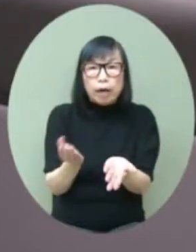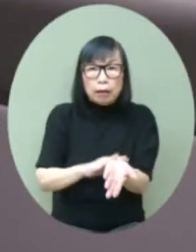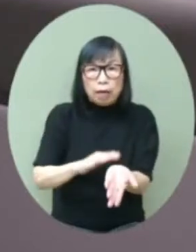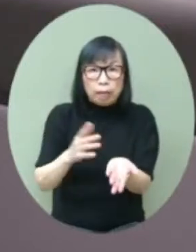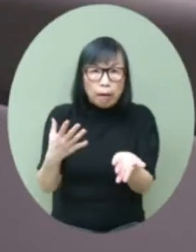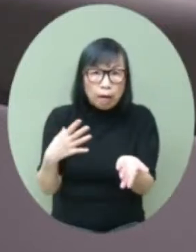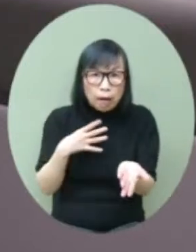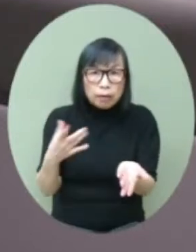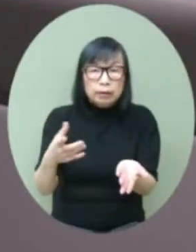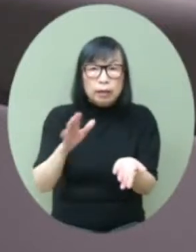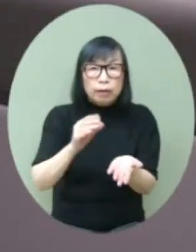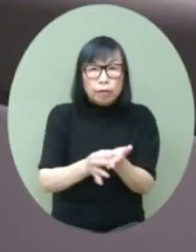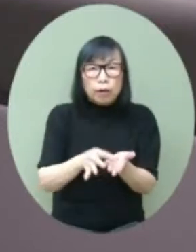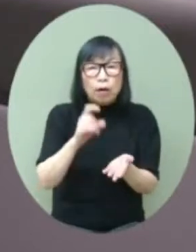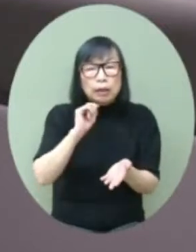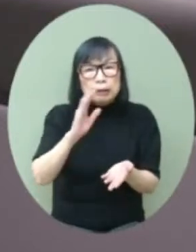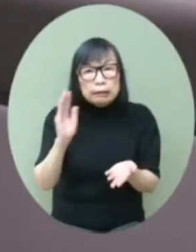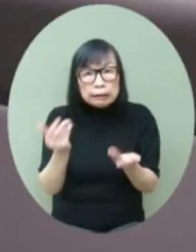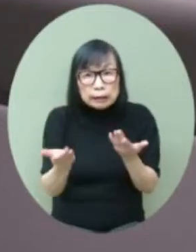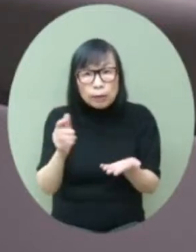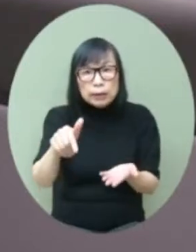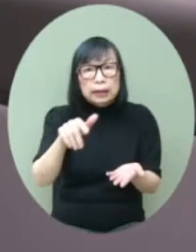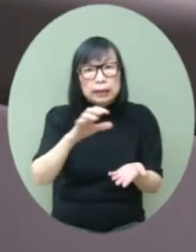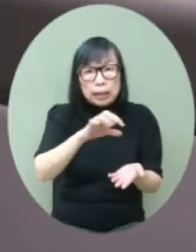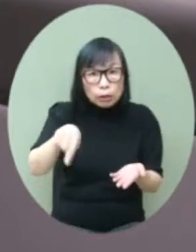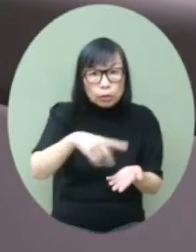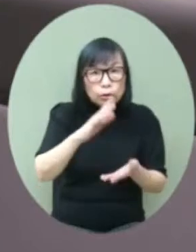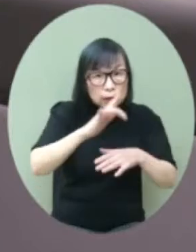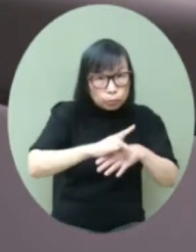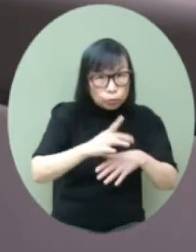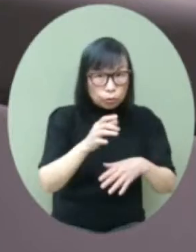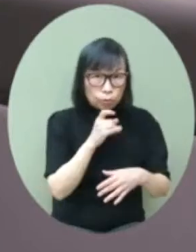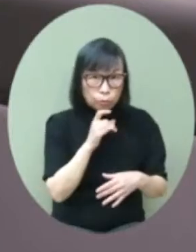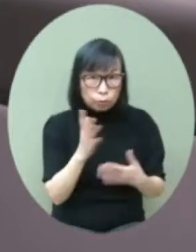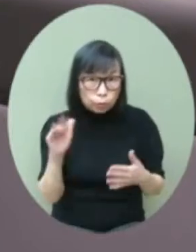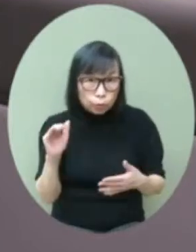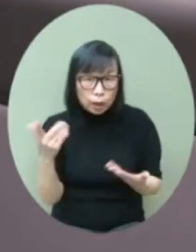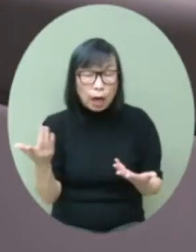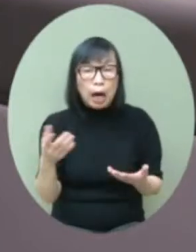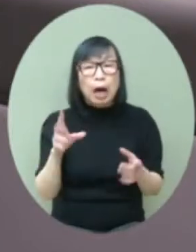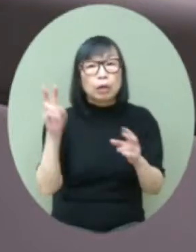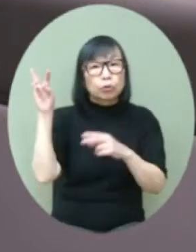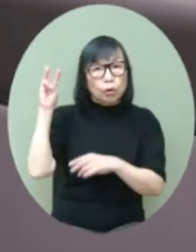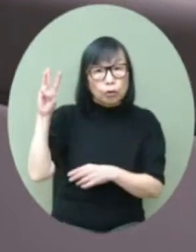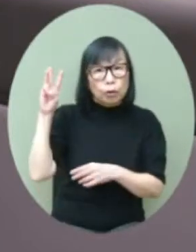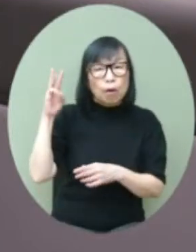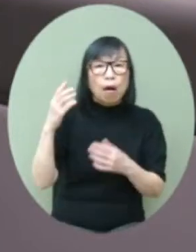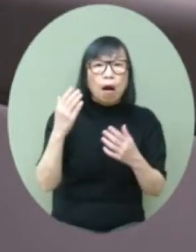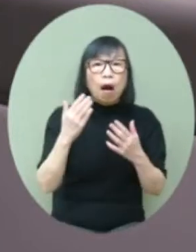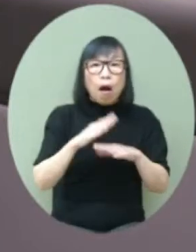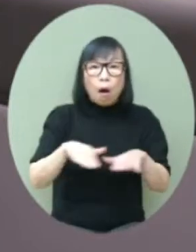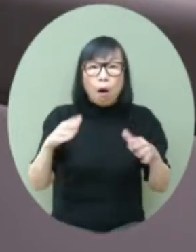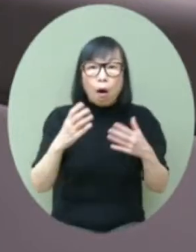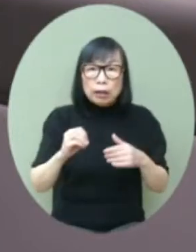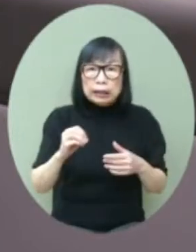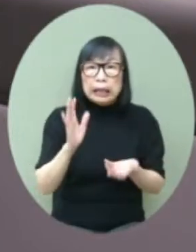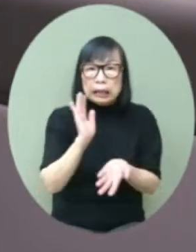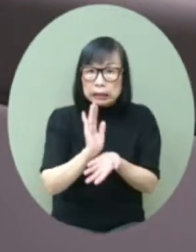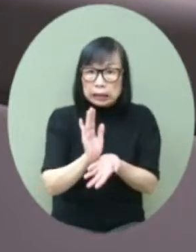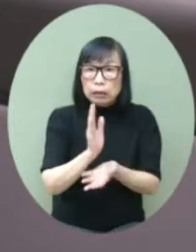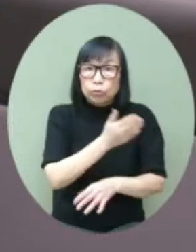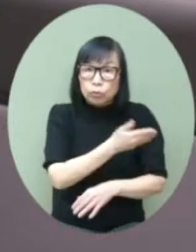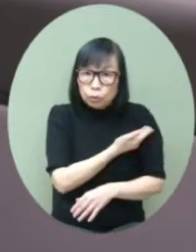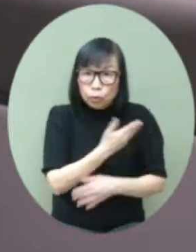Hau area where there have been outbreak recently? So also the